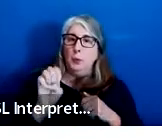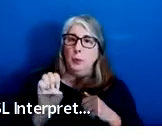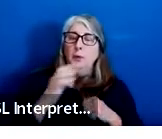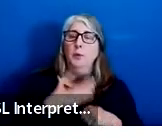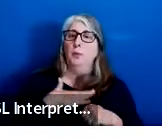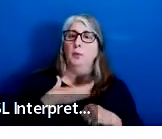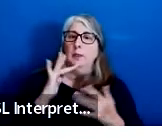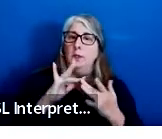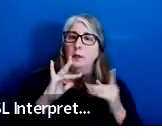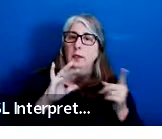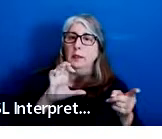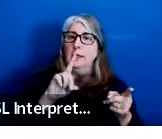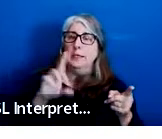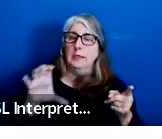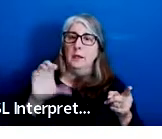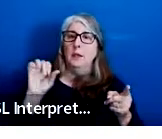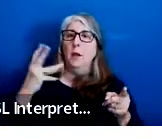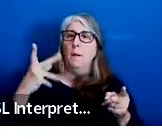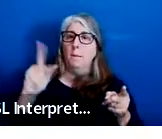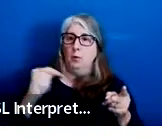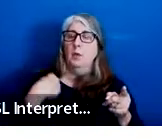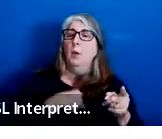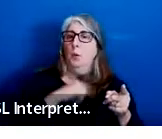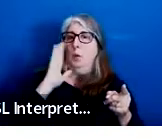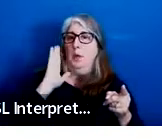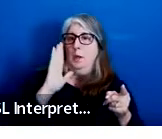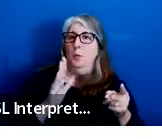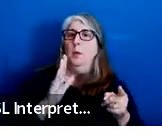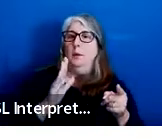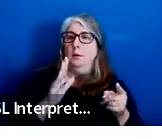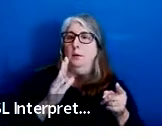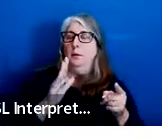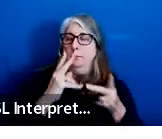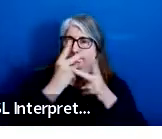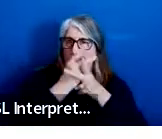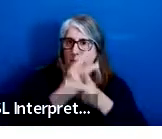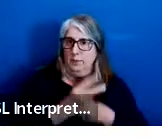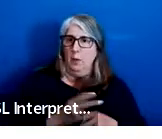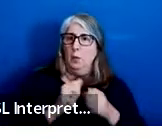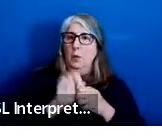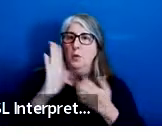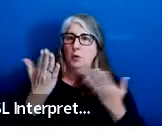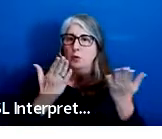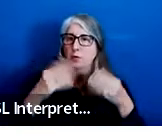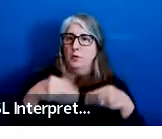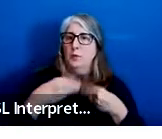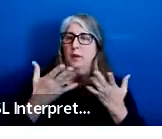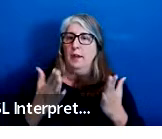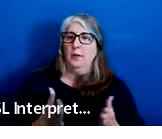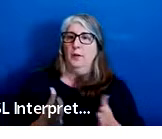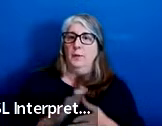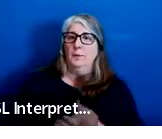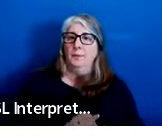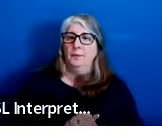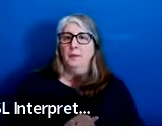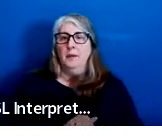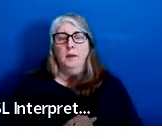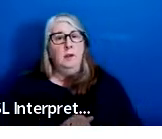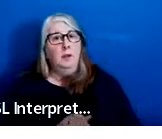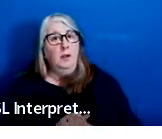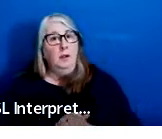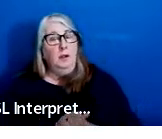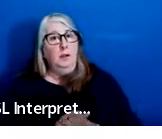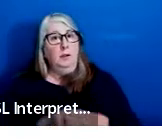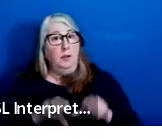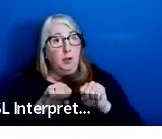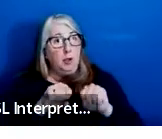reach out to the PGC Compost and we will take this up with your service provider. Okay. Are there carts with locks on them?